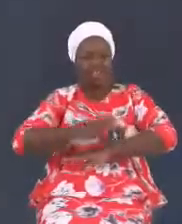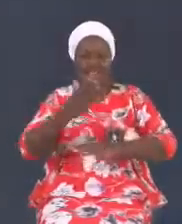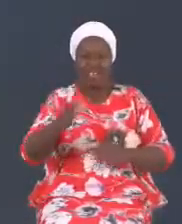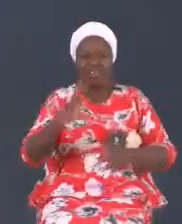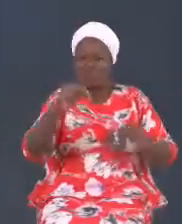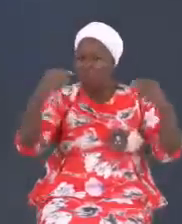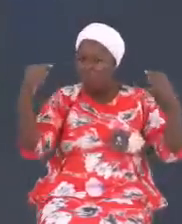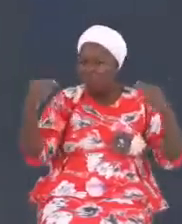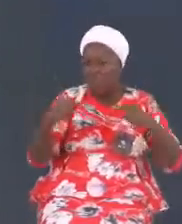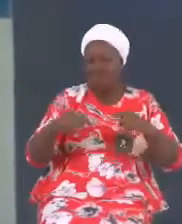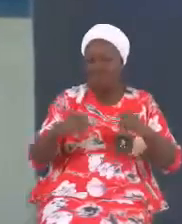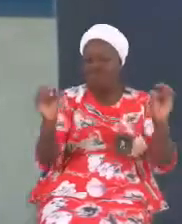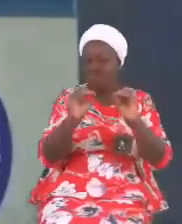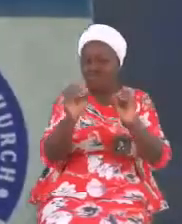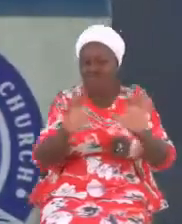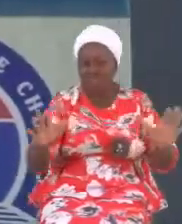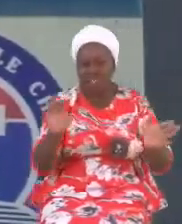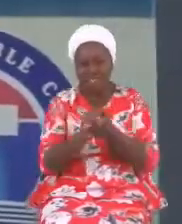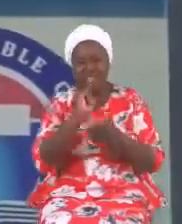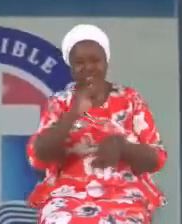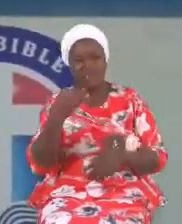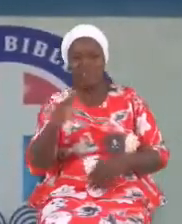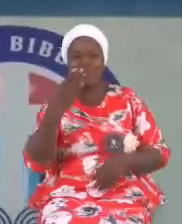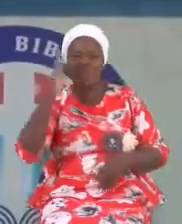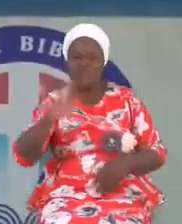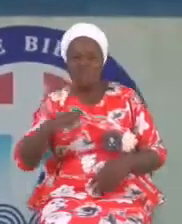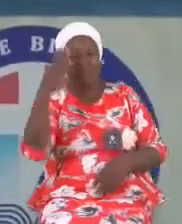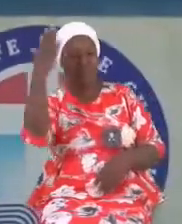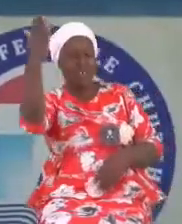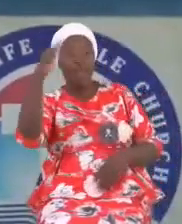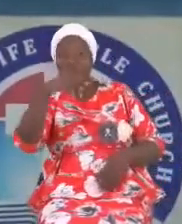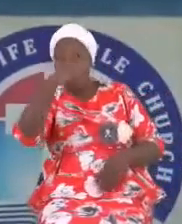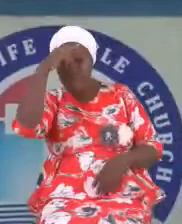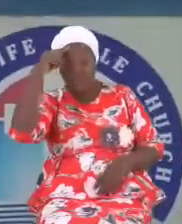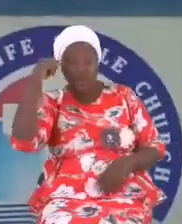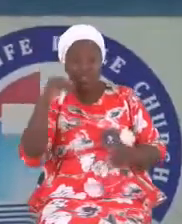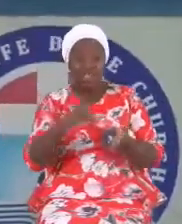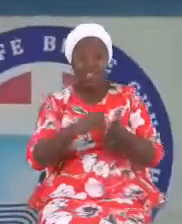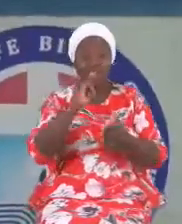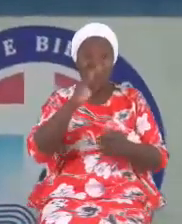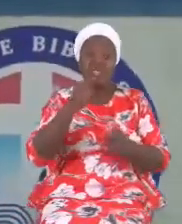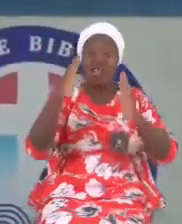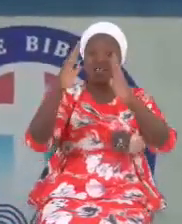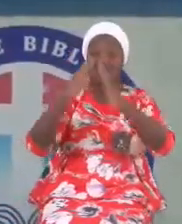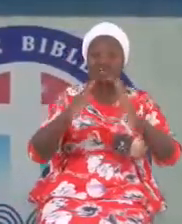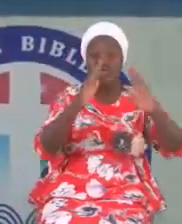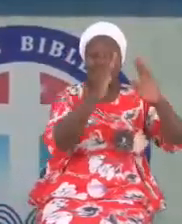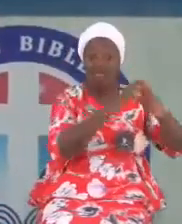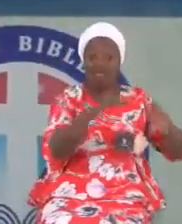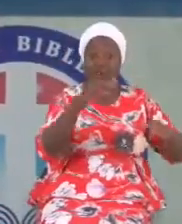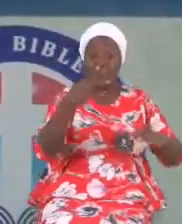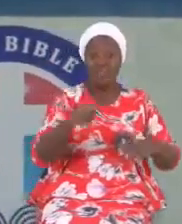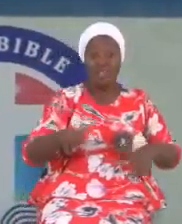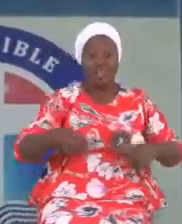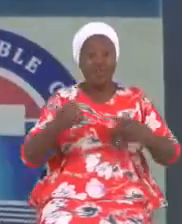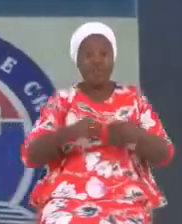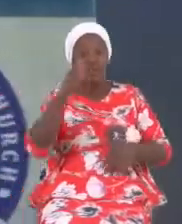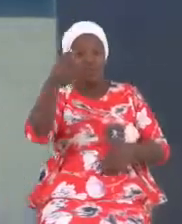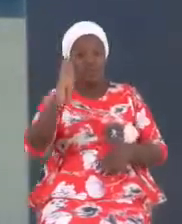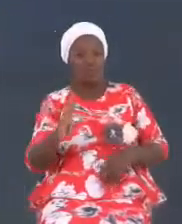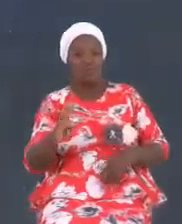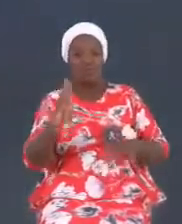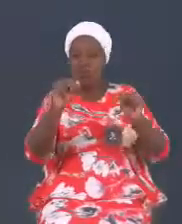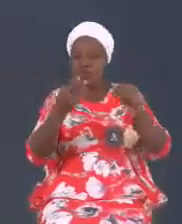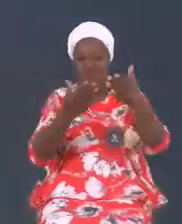is nothing that is of evil there, because it is the city of the living God. There's no death